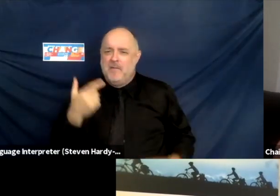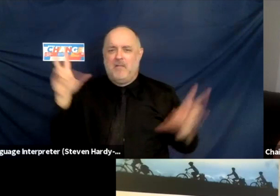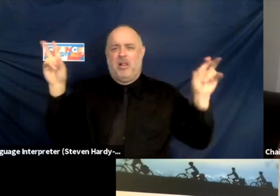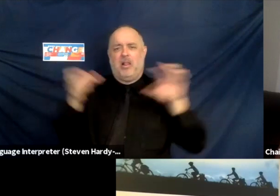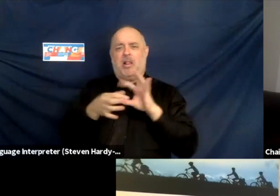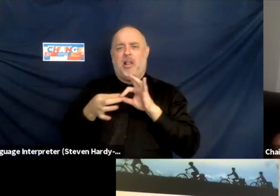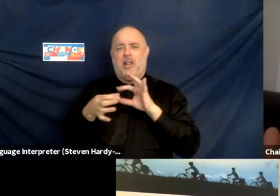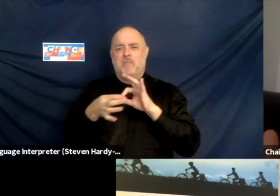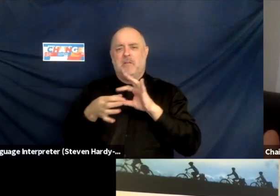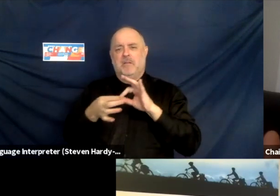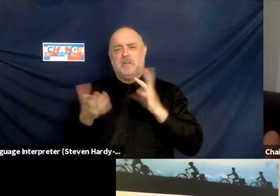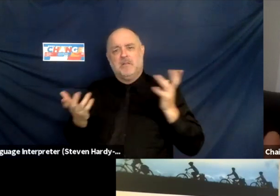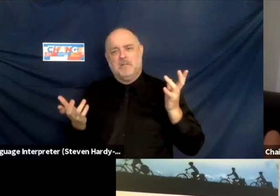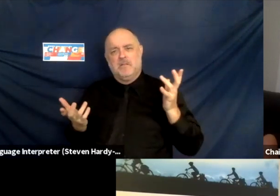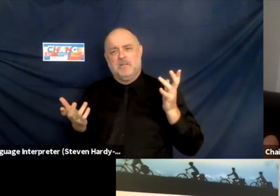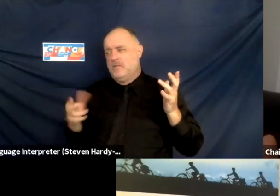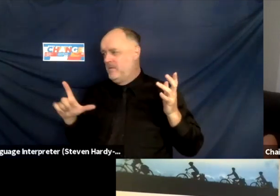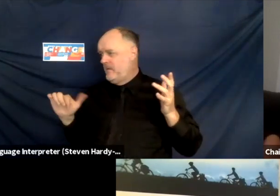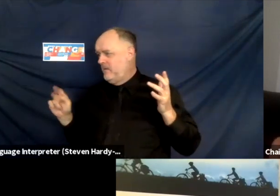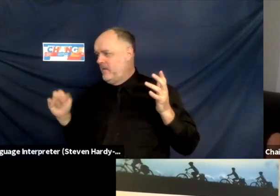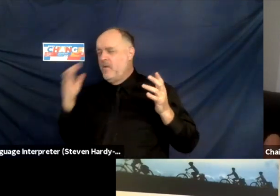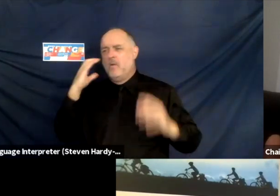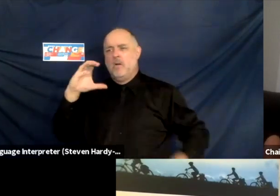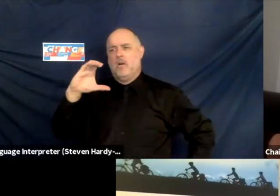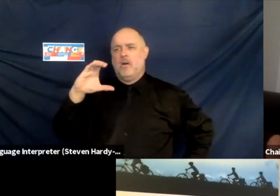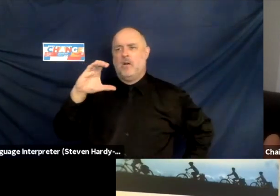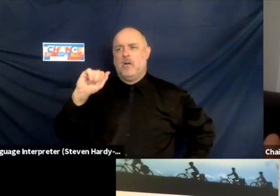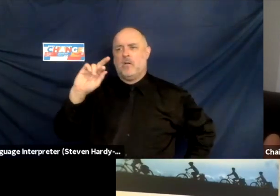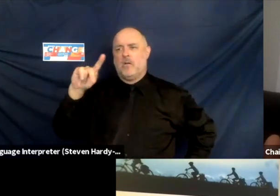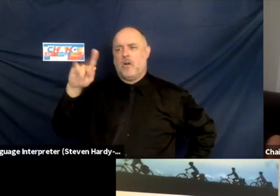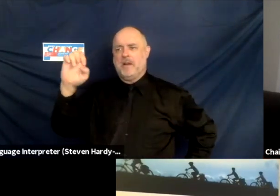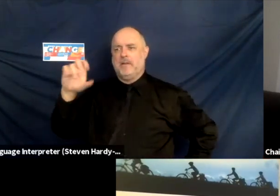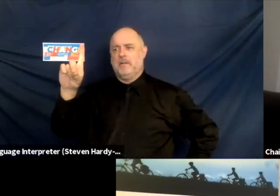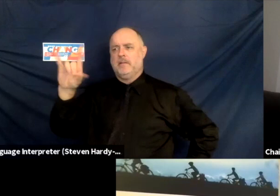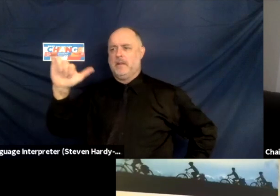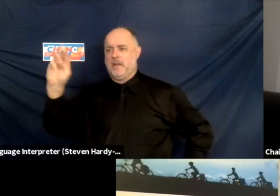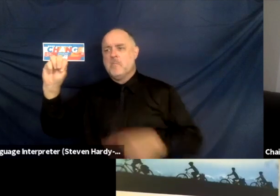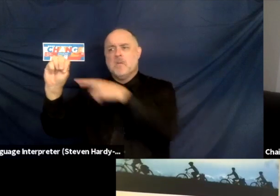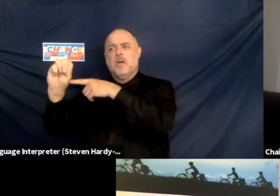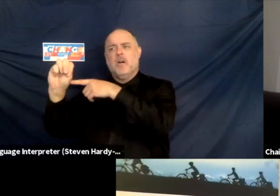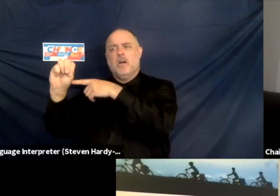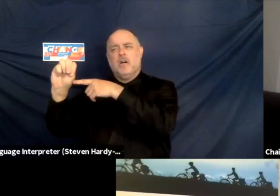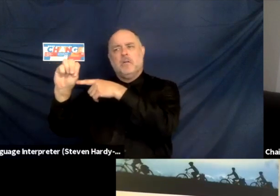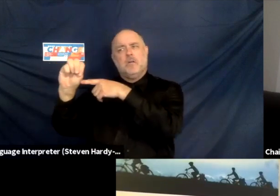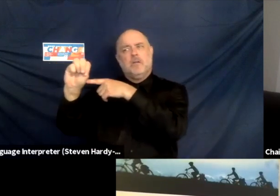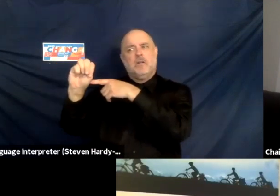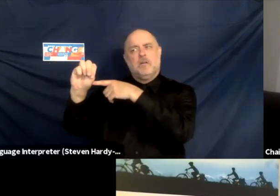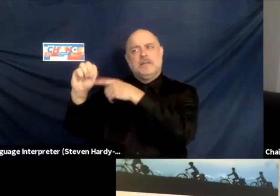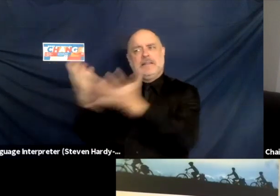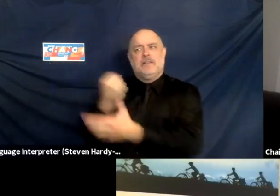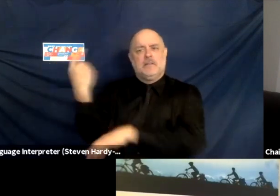I don't know much Latin, but 2 words I know, carpe diem, seize the day, carpe diem. In Delaware, we say it just a little bit different. Carper